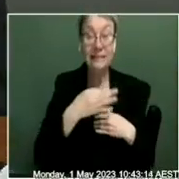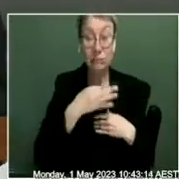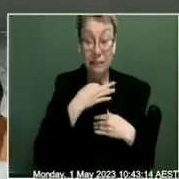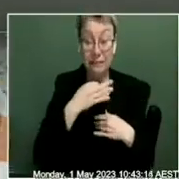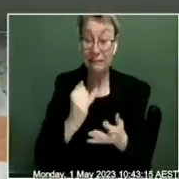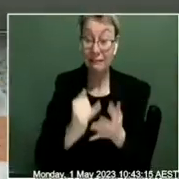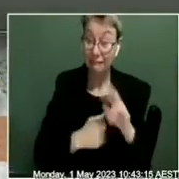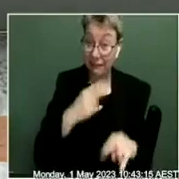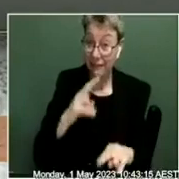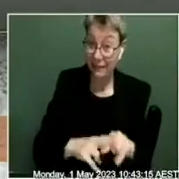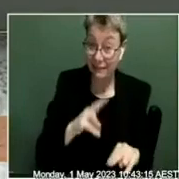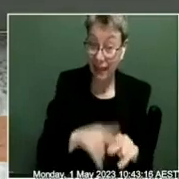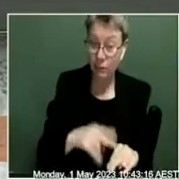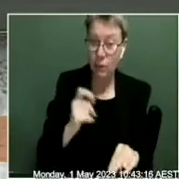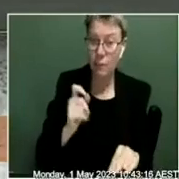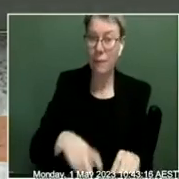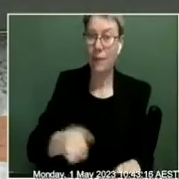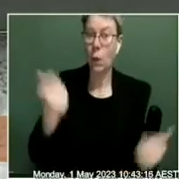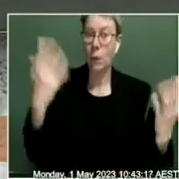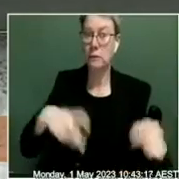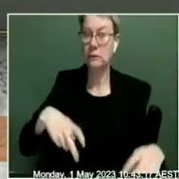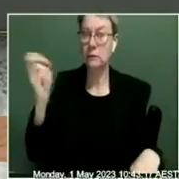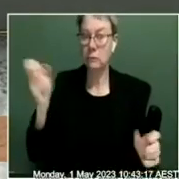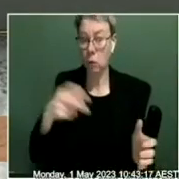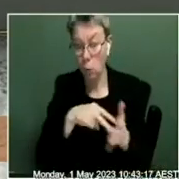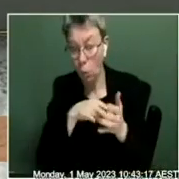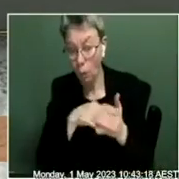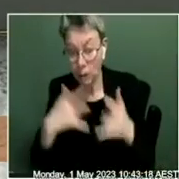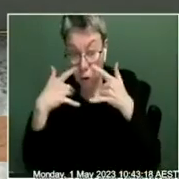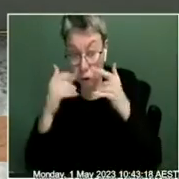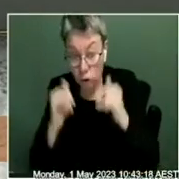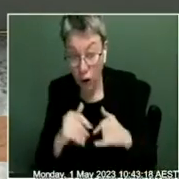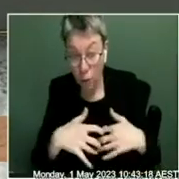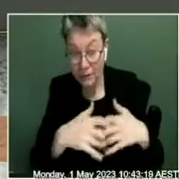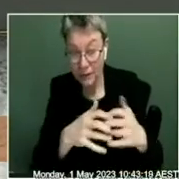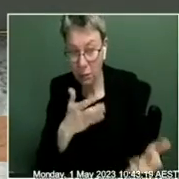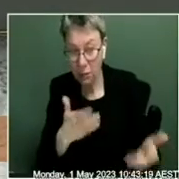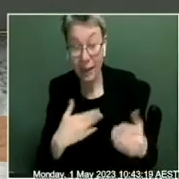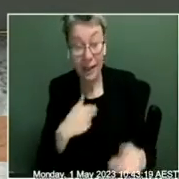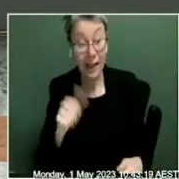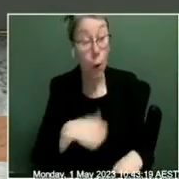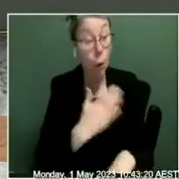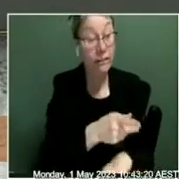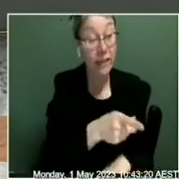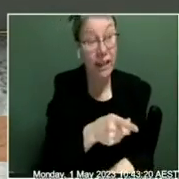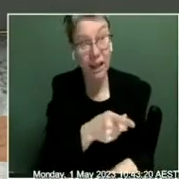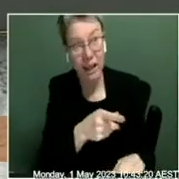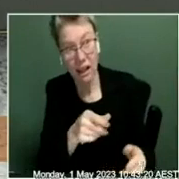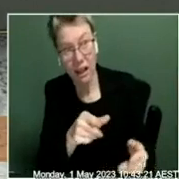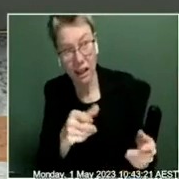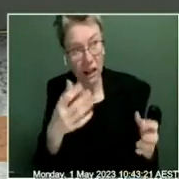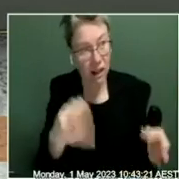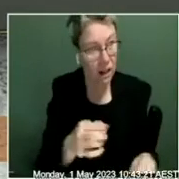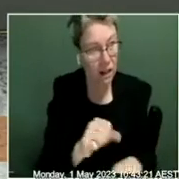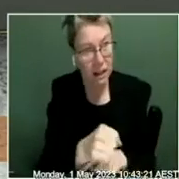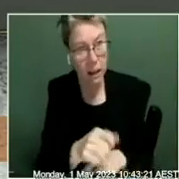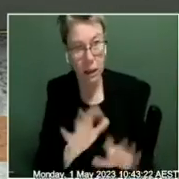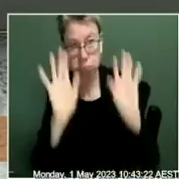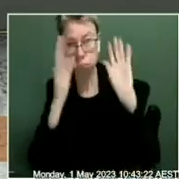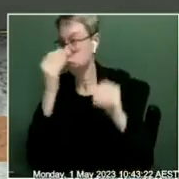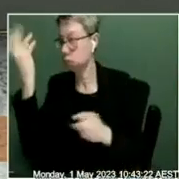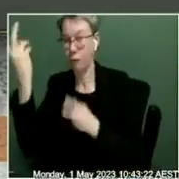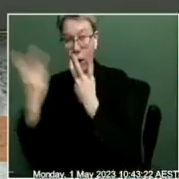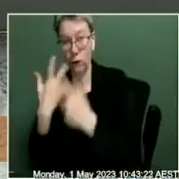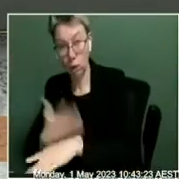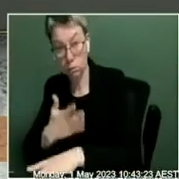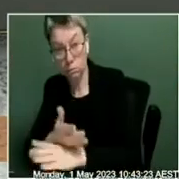And without a funding decision, the Department of Health, without those funding decisions, you can't